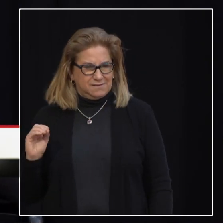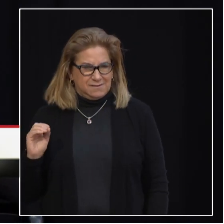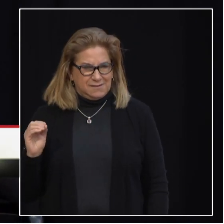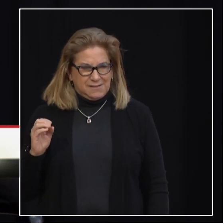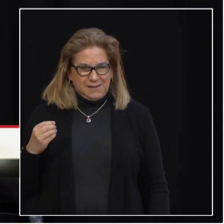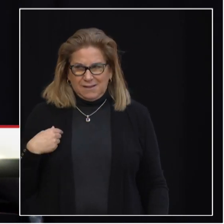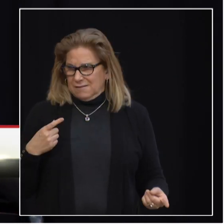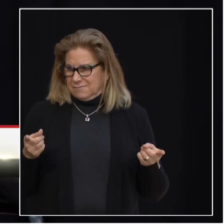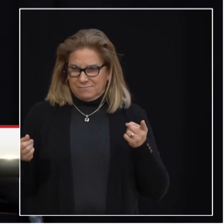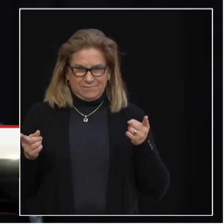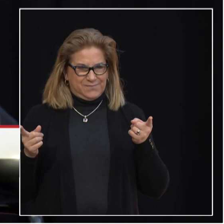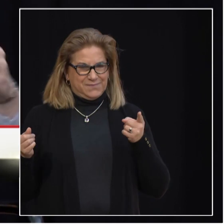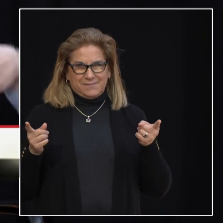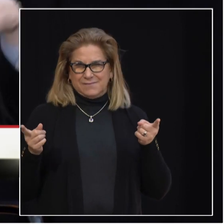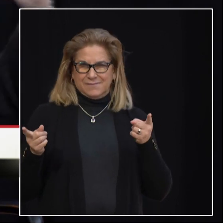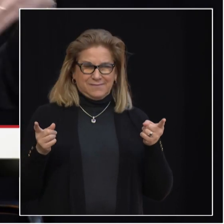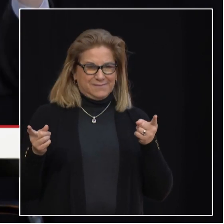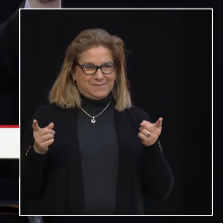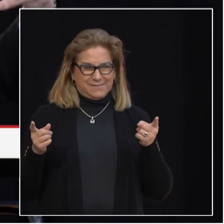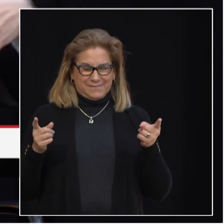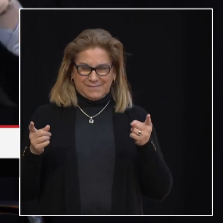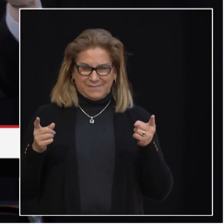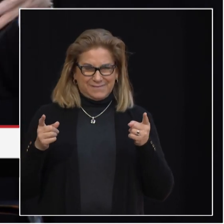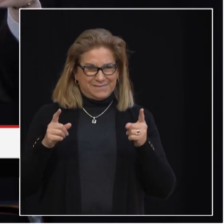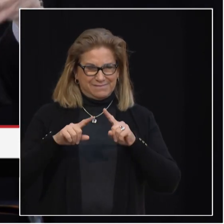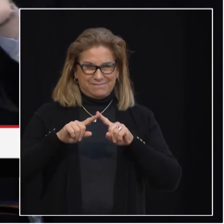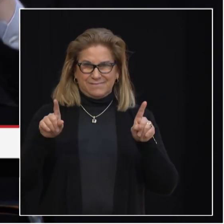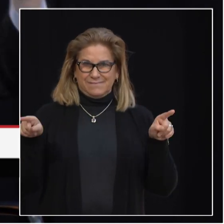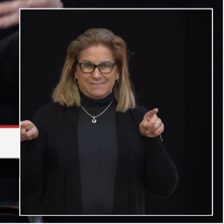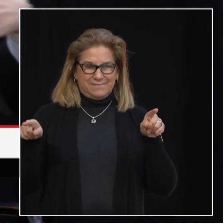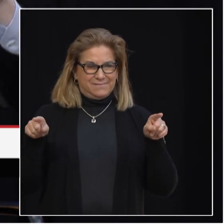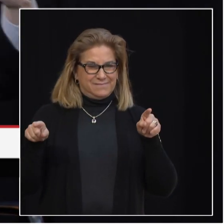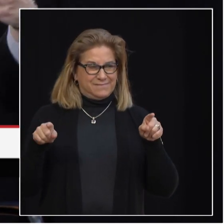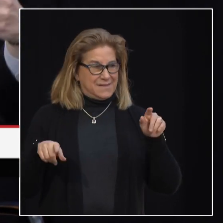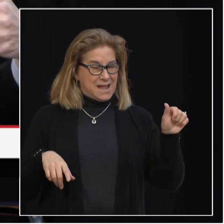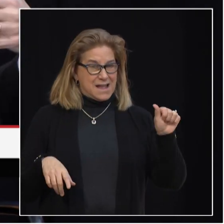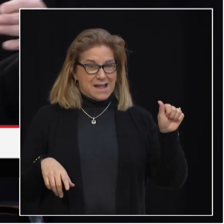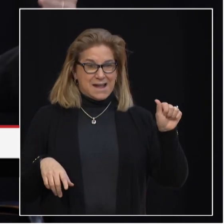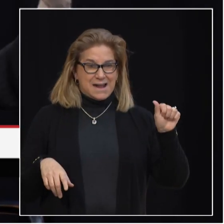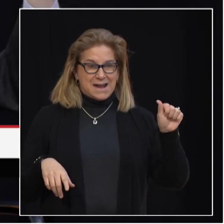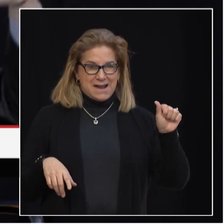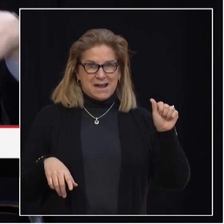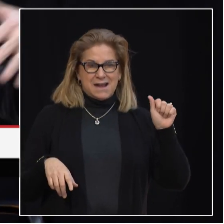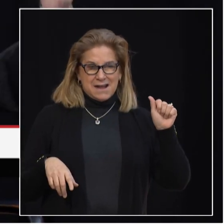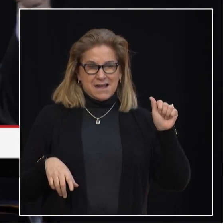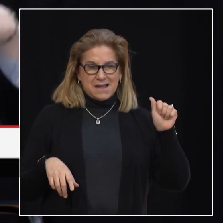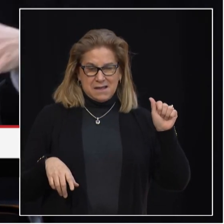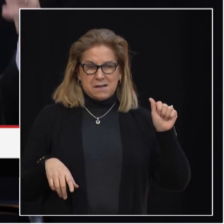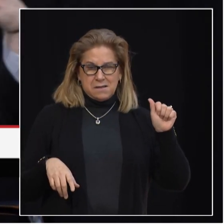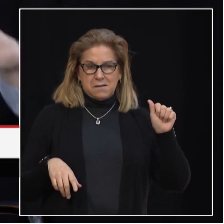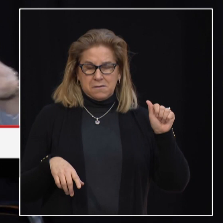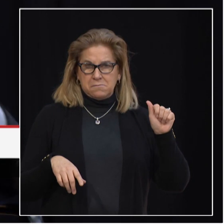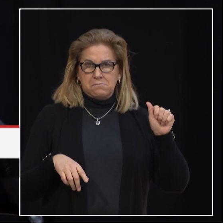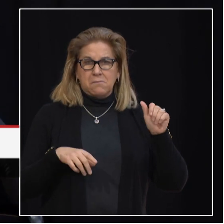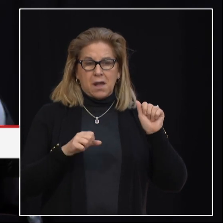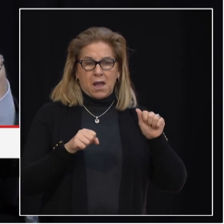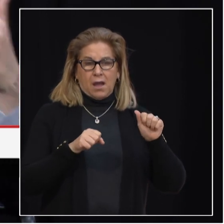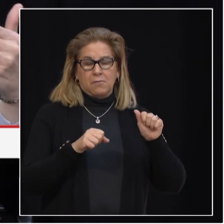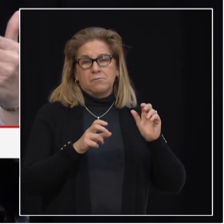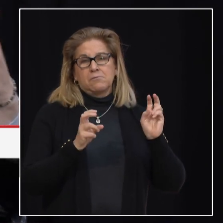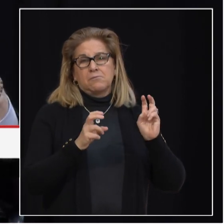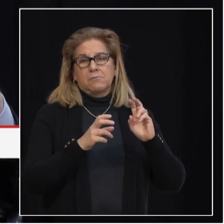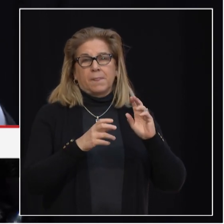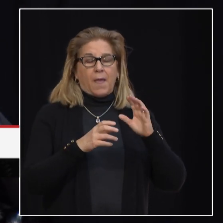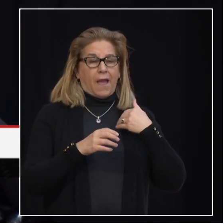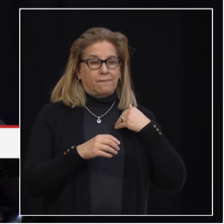possible. And so the A space will continue to be A office space, but more and more frequently, these